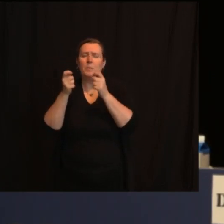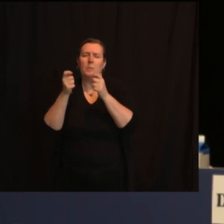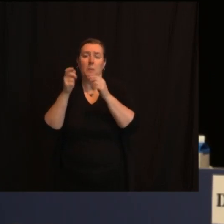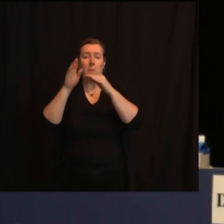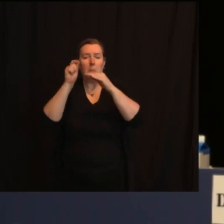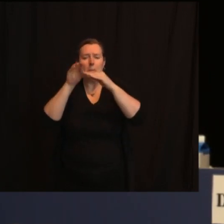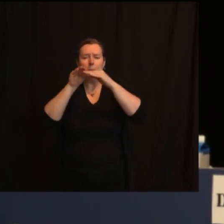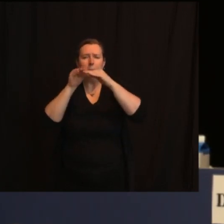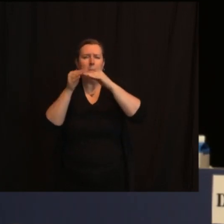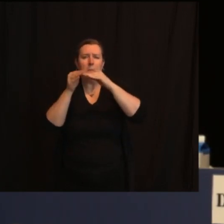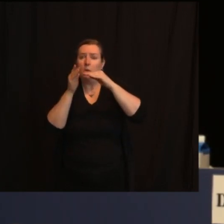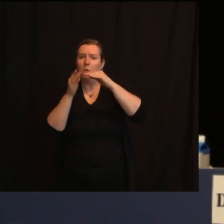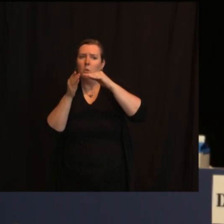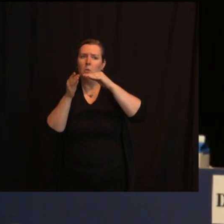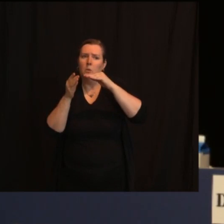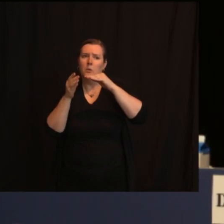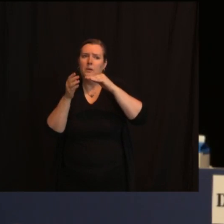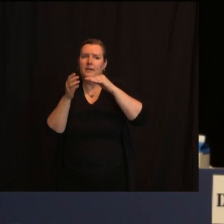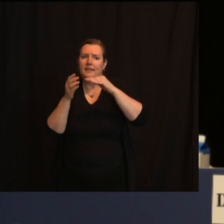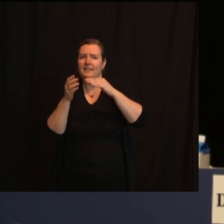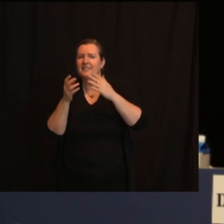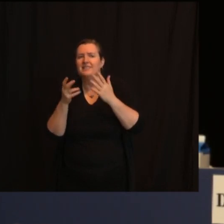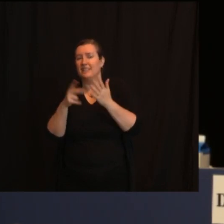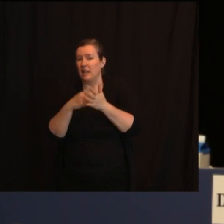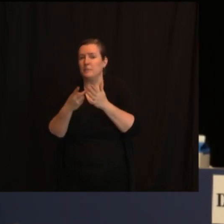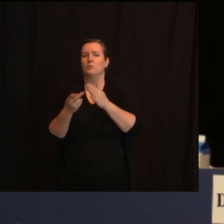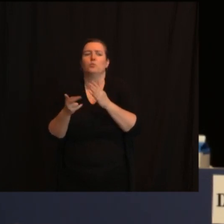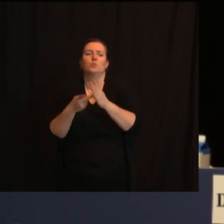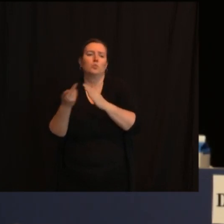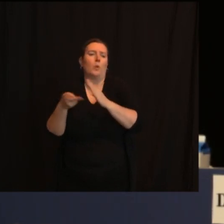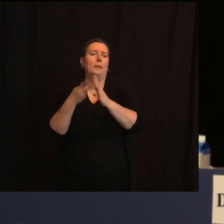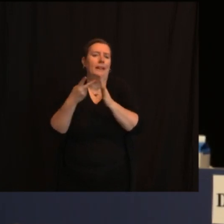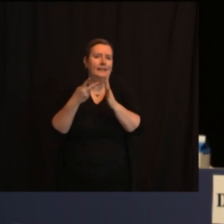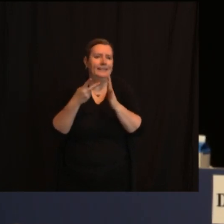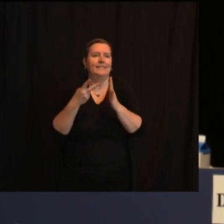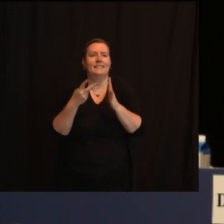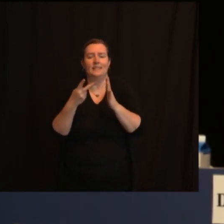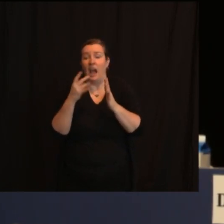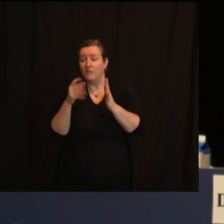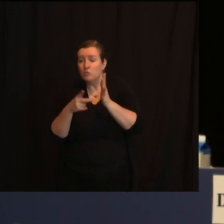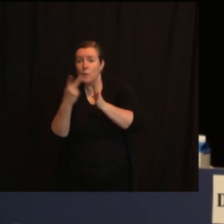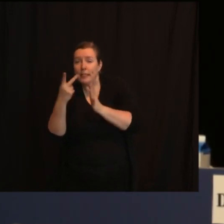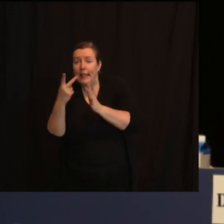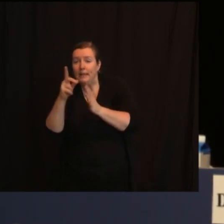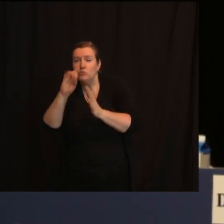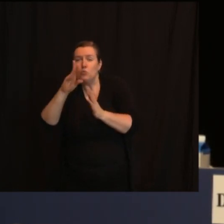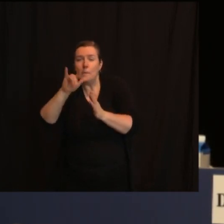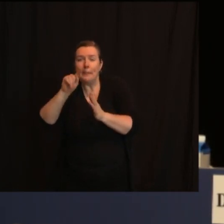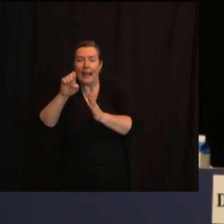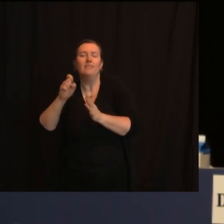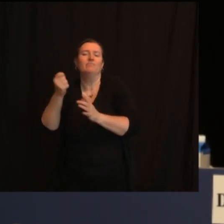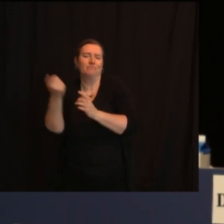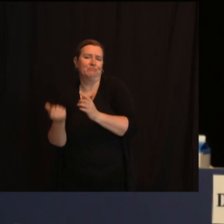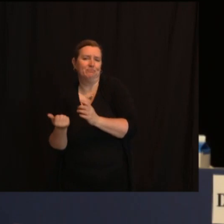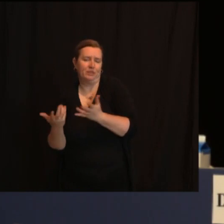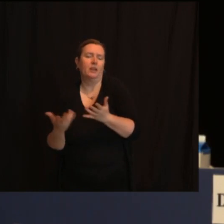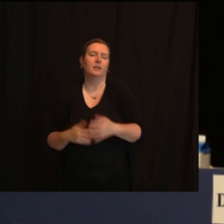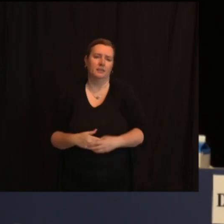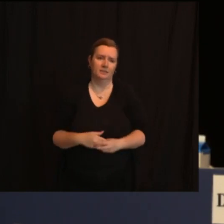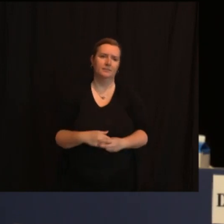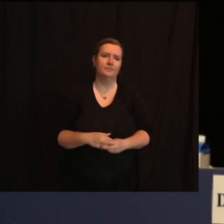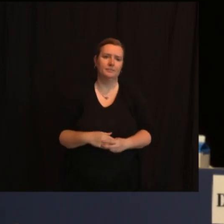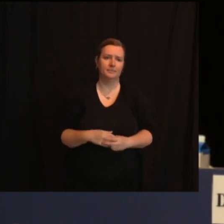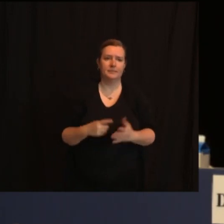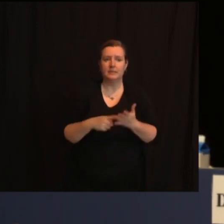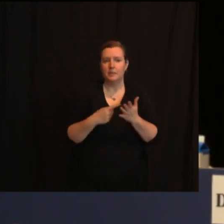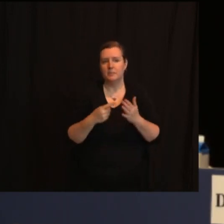So they'll get moved around a little bit, but not much downward. Sometimes they might jump up because if we get a lot of those reports